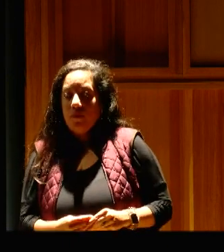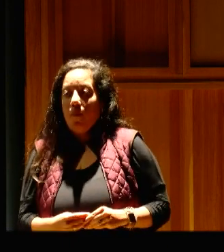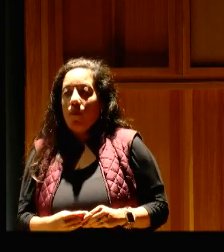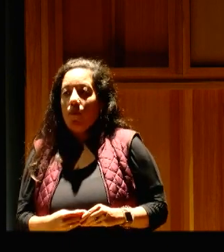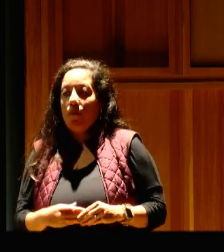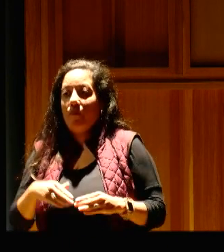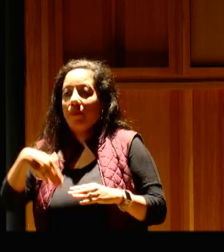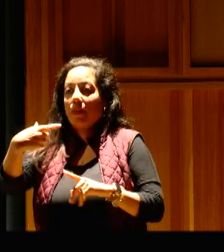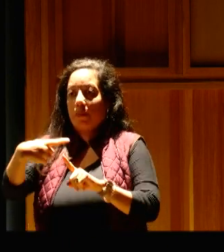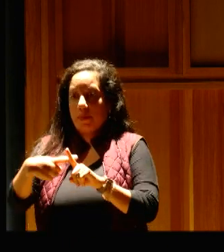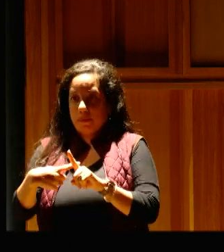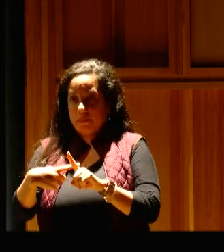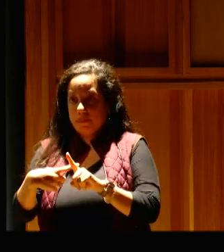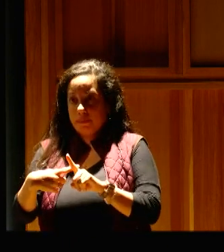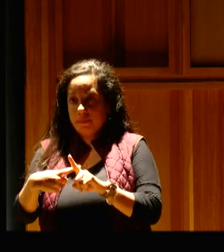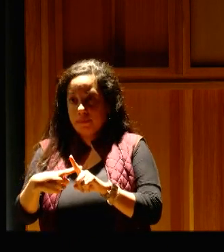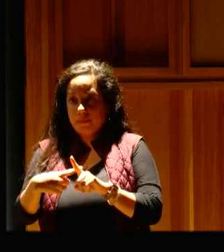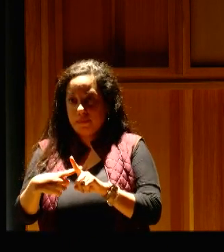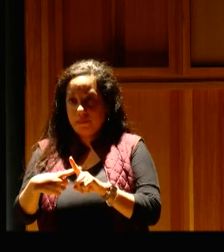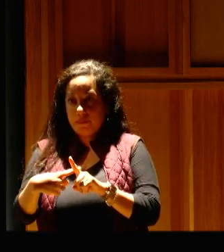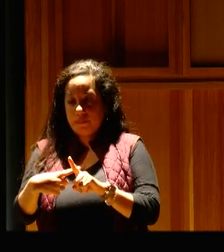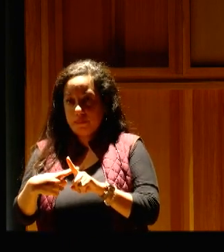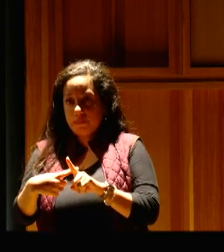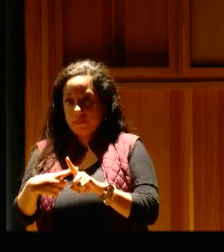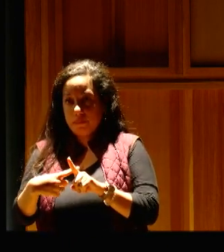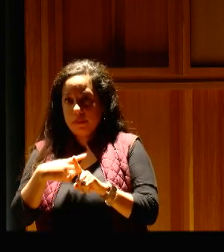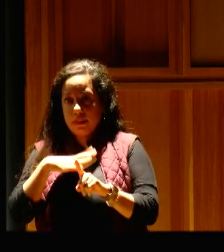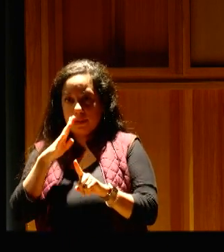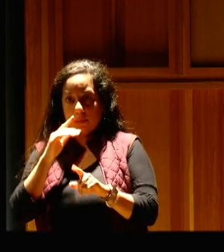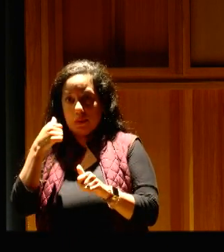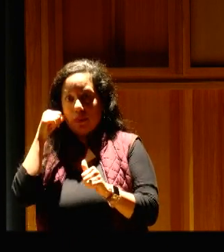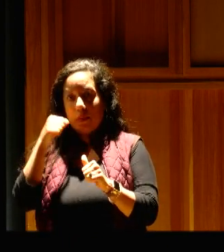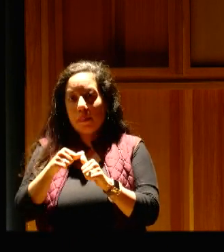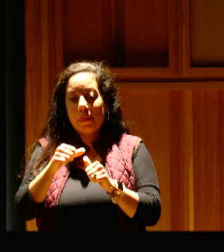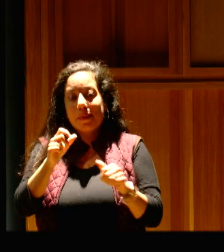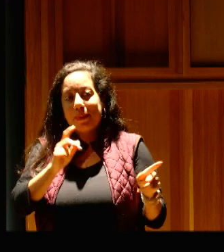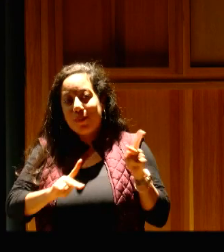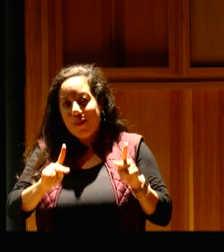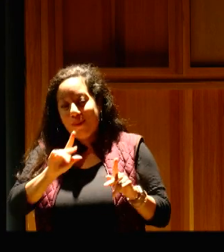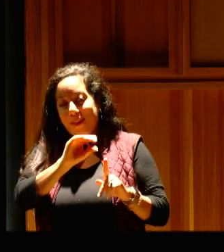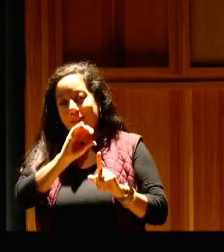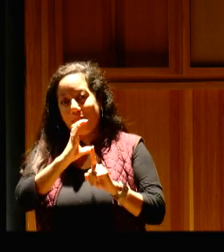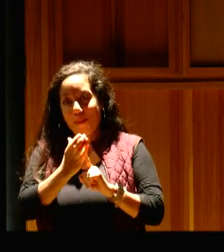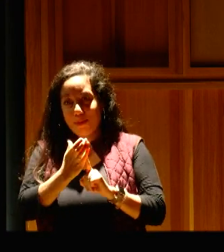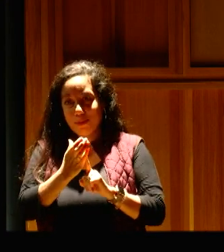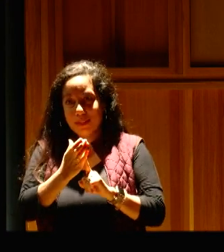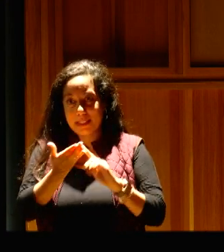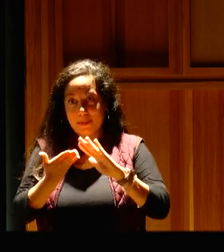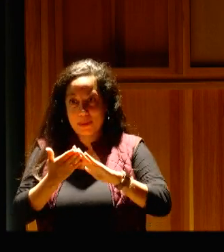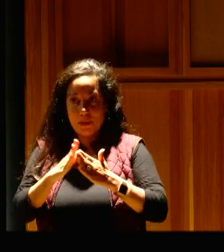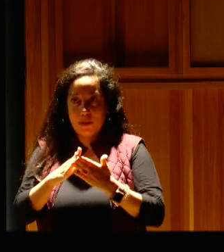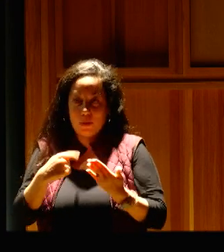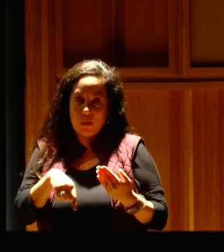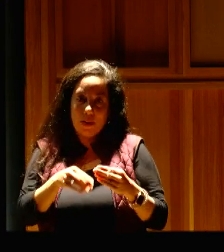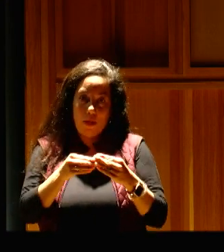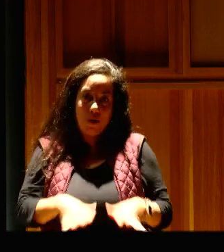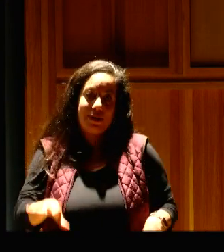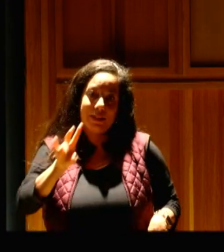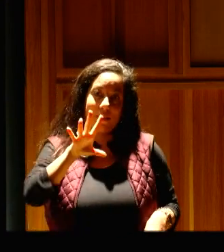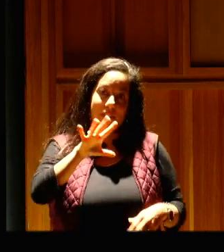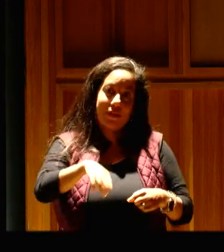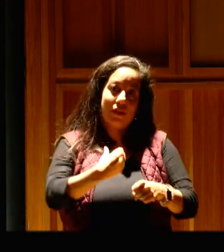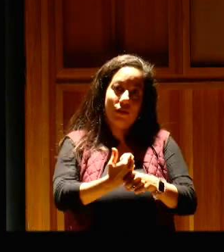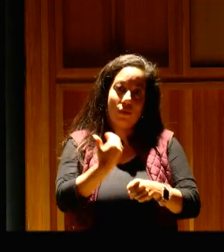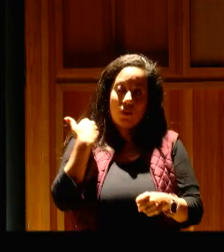Next month, I will commemorate the people, the cultures, and the communities that we lost 75 years